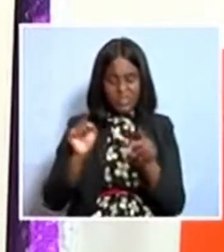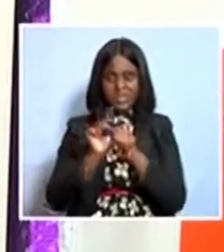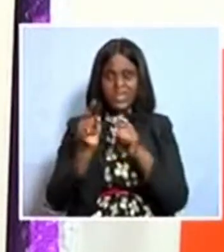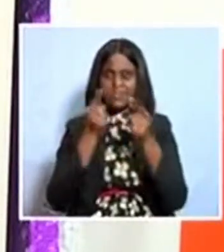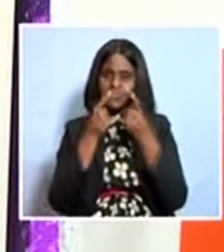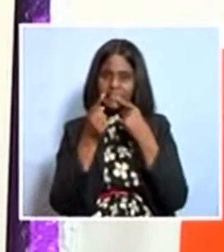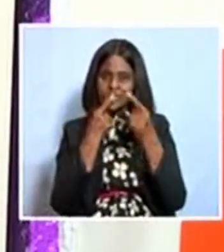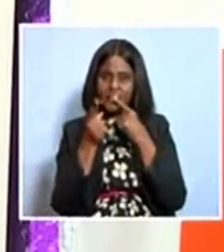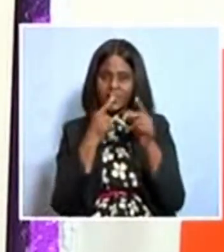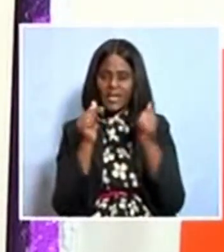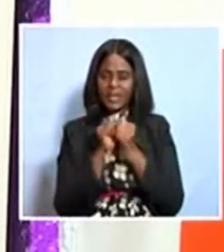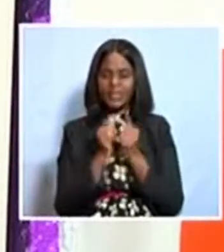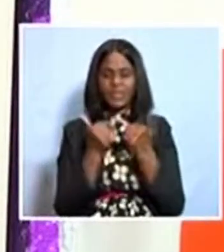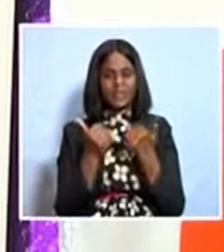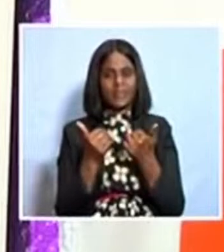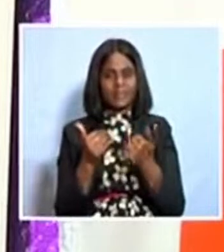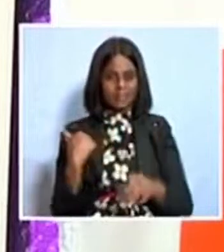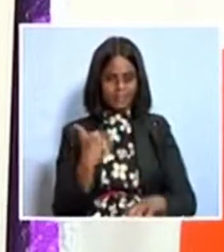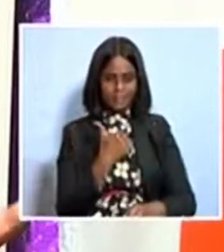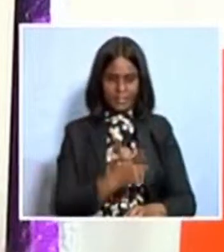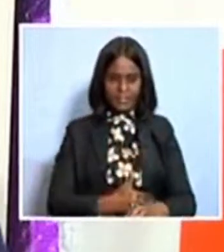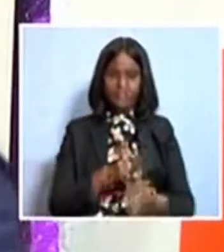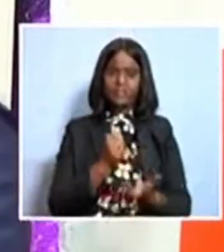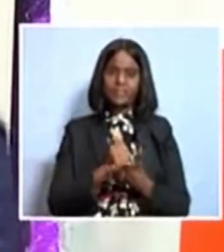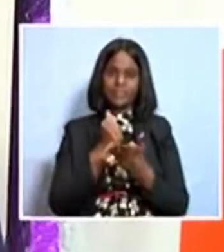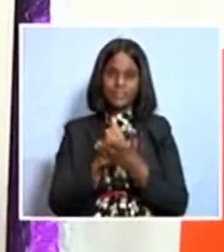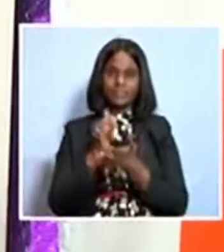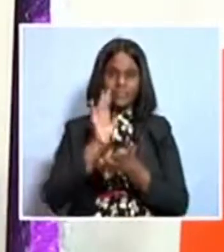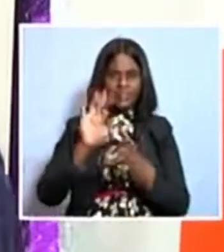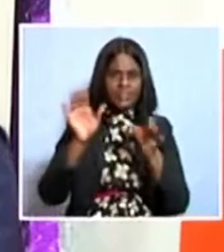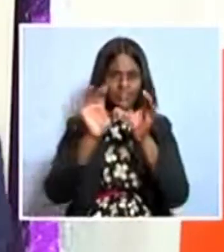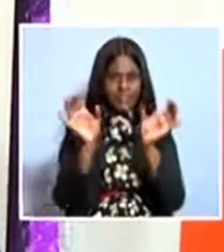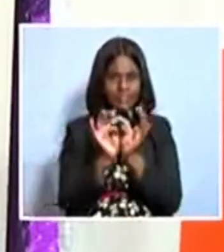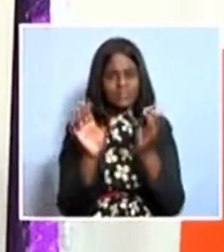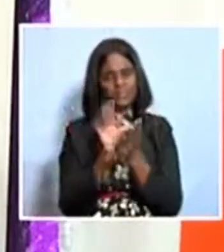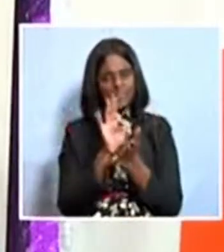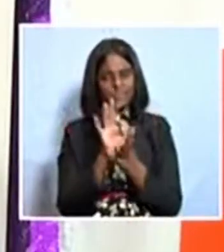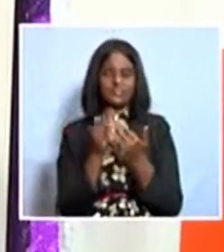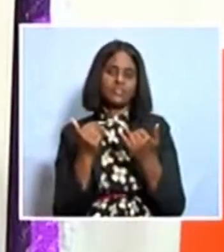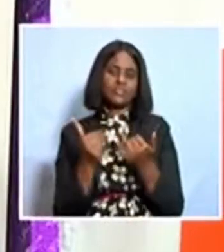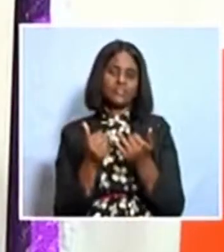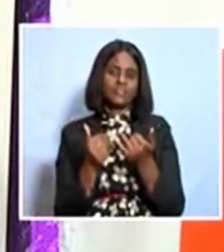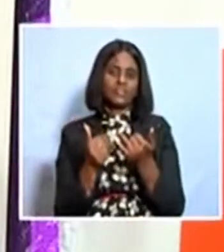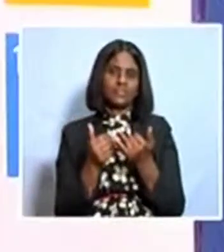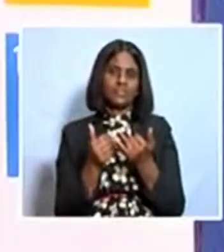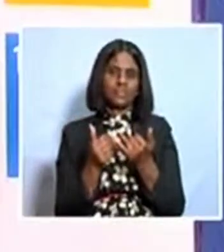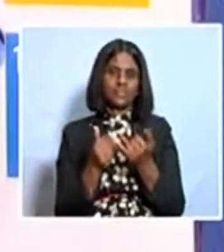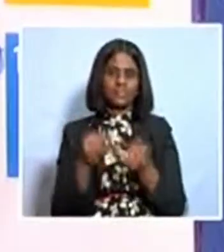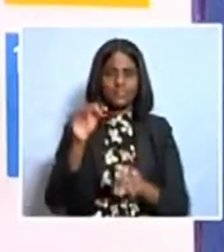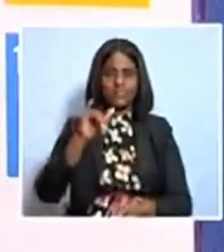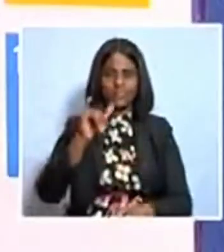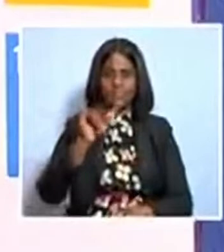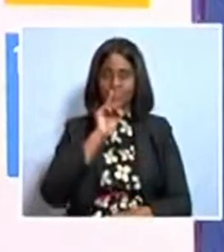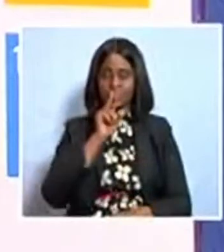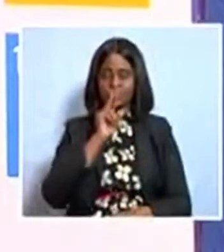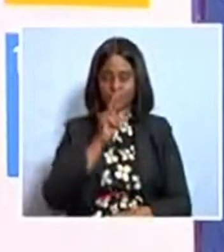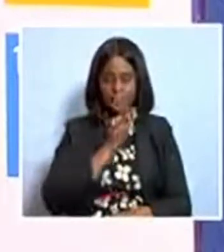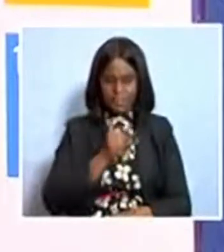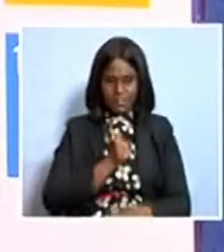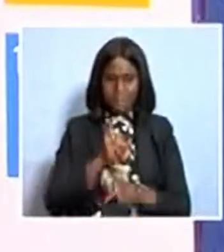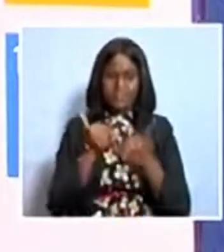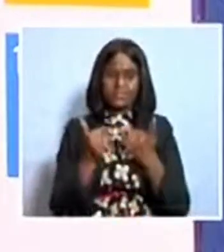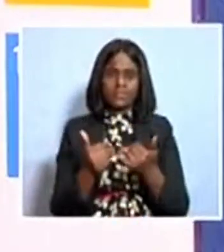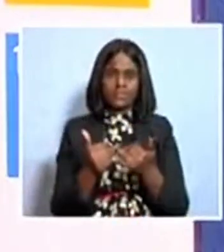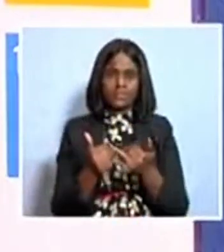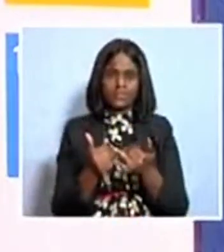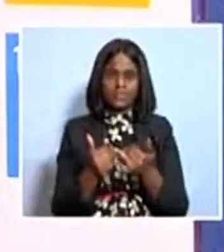with the Chinese to help your constituents. Maybe a quick response. Yeah, quick response is, of course, I'll take